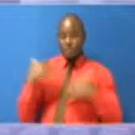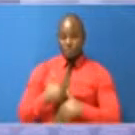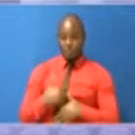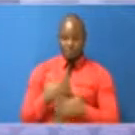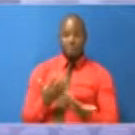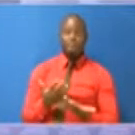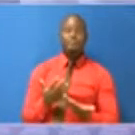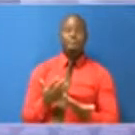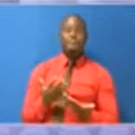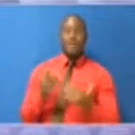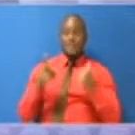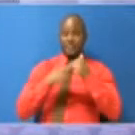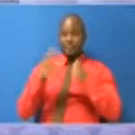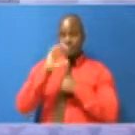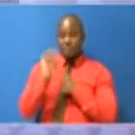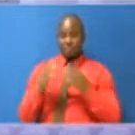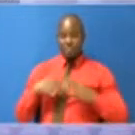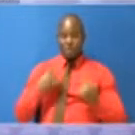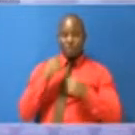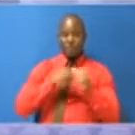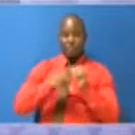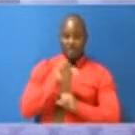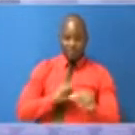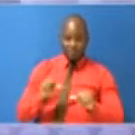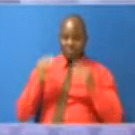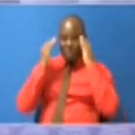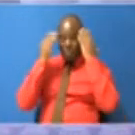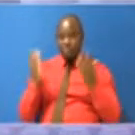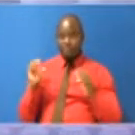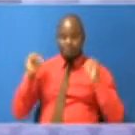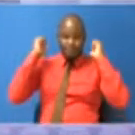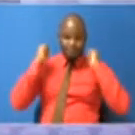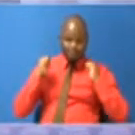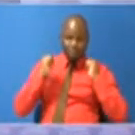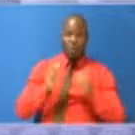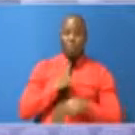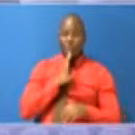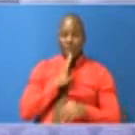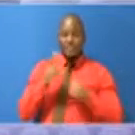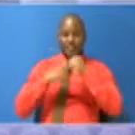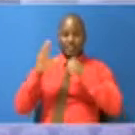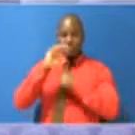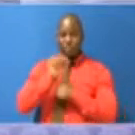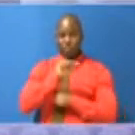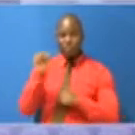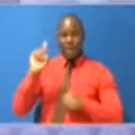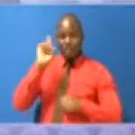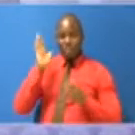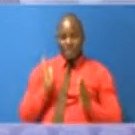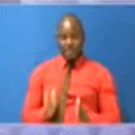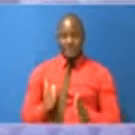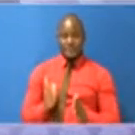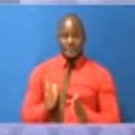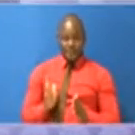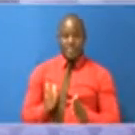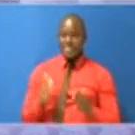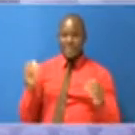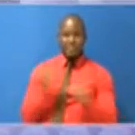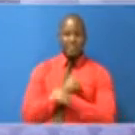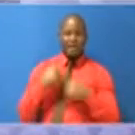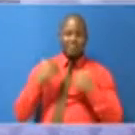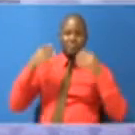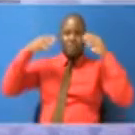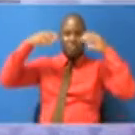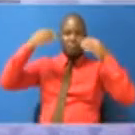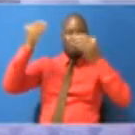polycarp 70 of the people you're talking about the ones who didn't know carry water in motunga 70 percent of them of nerubians have never had a